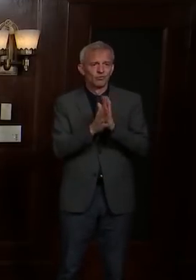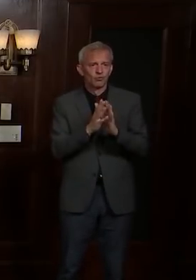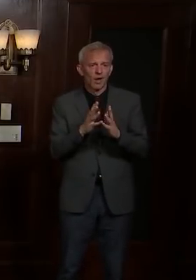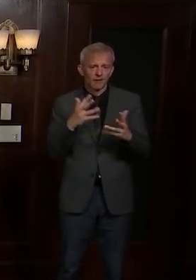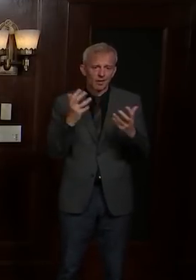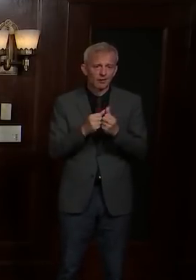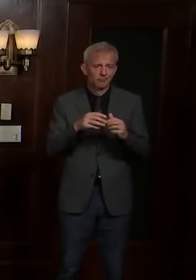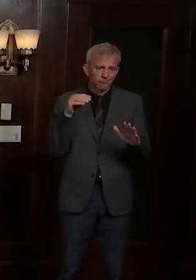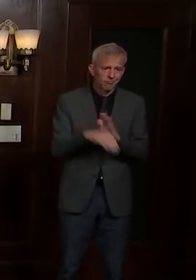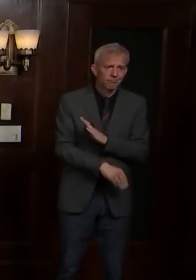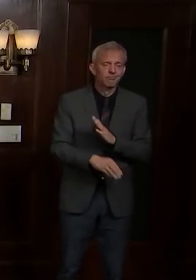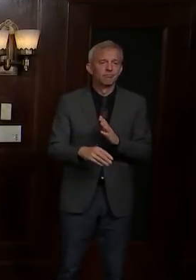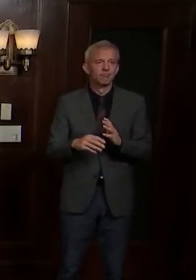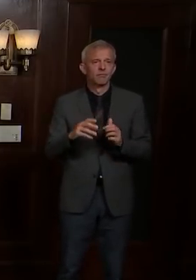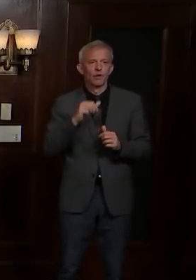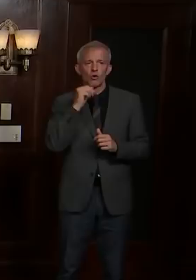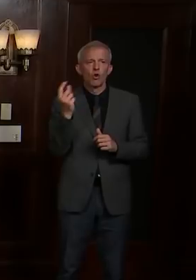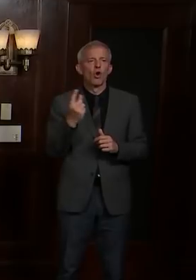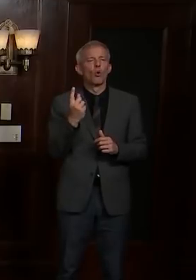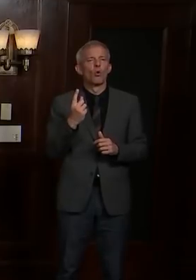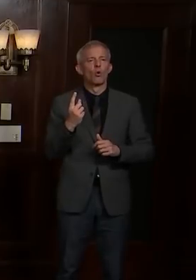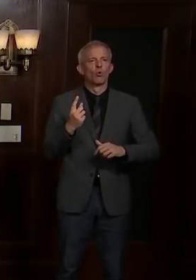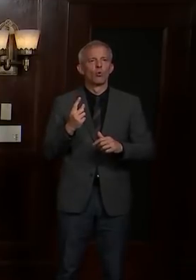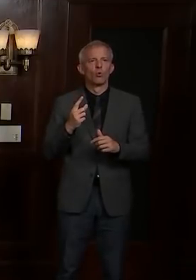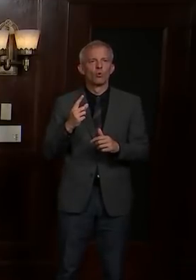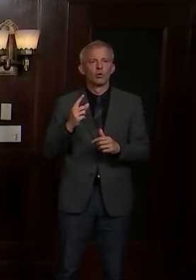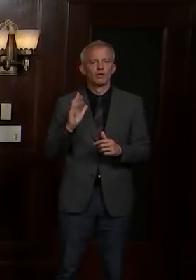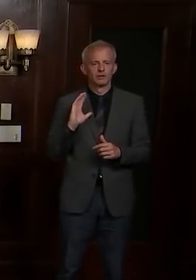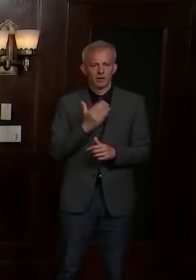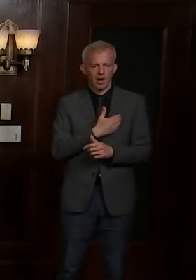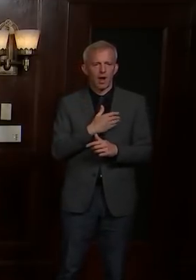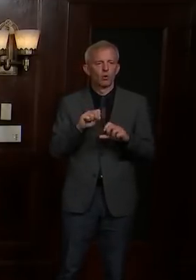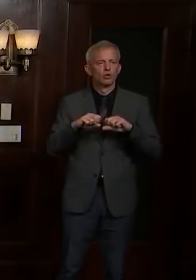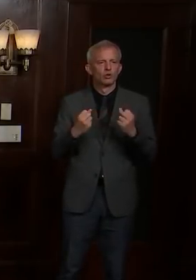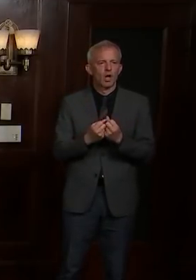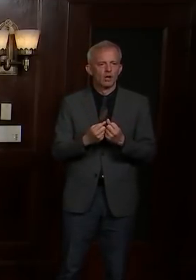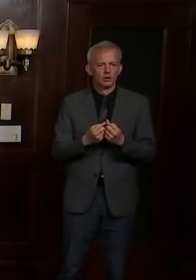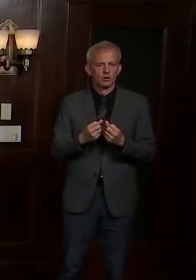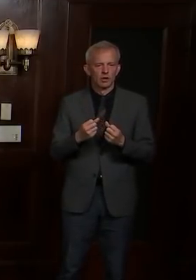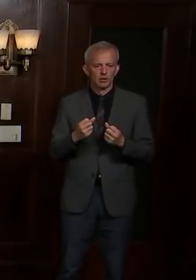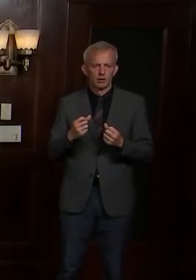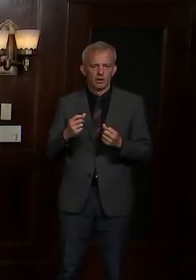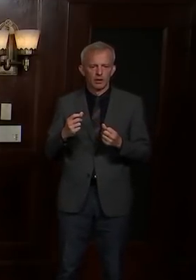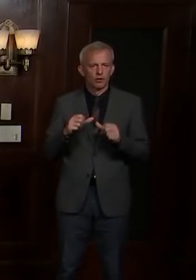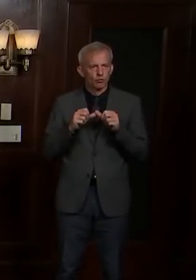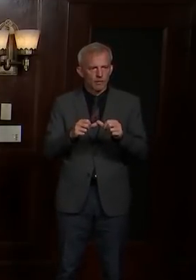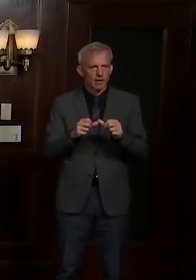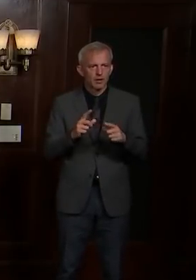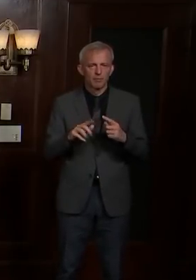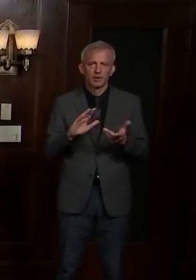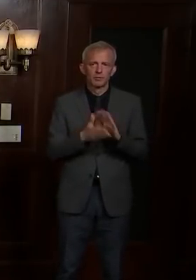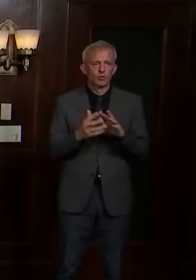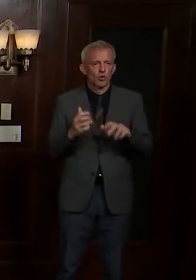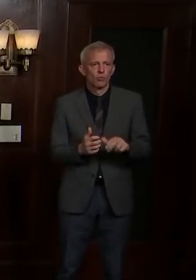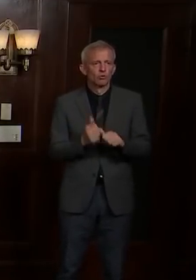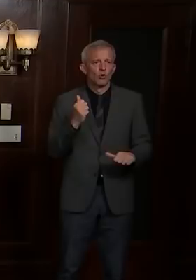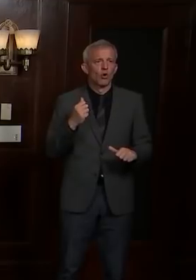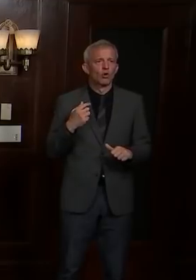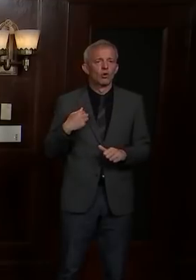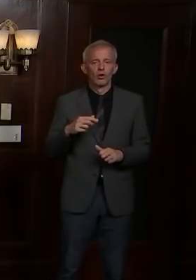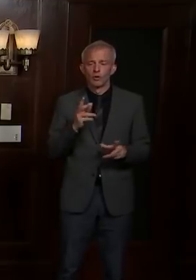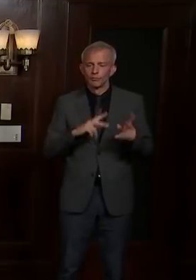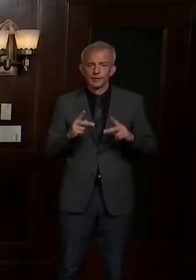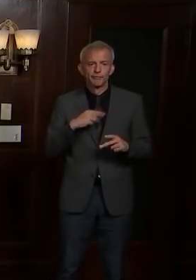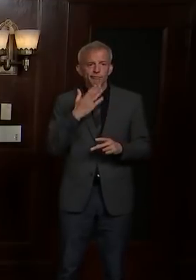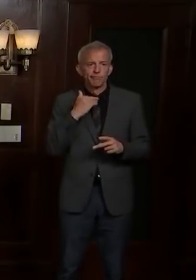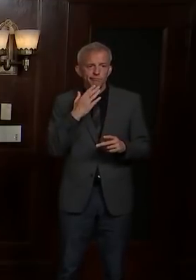by and large, not only is social fabric holding, but actually growing stronger. We're seeing those acts of generosity up as acts of